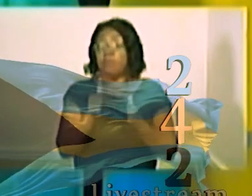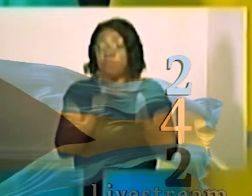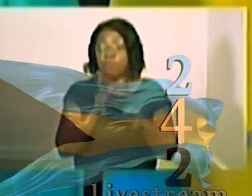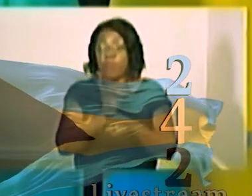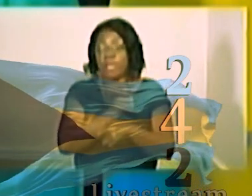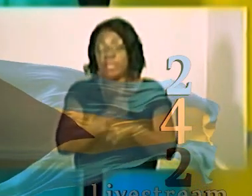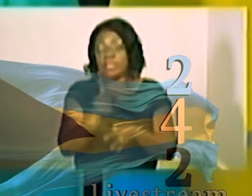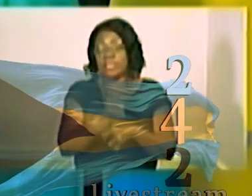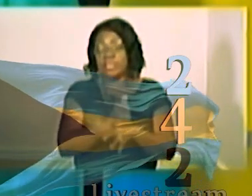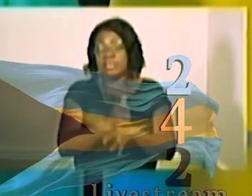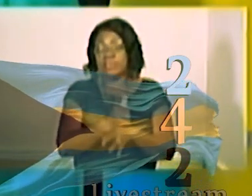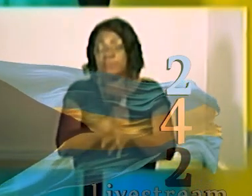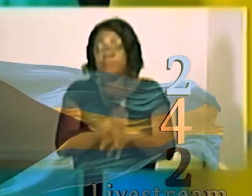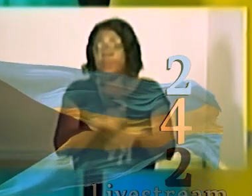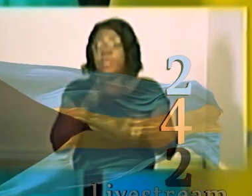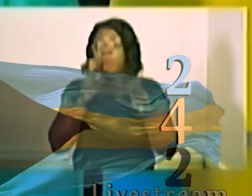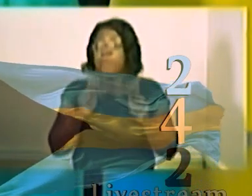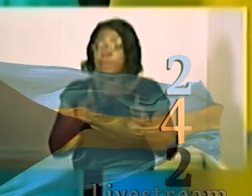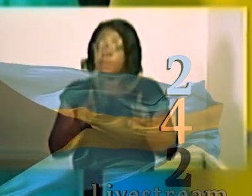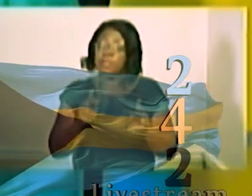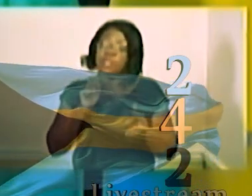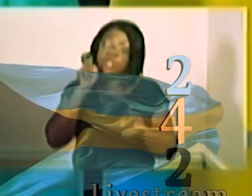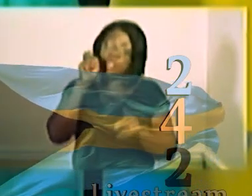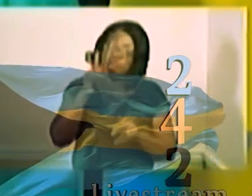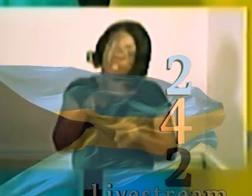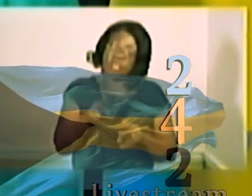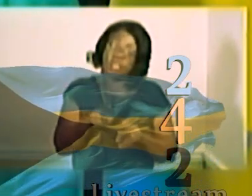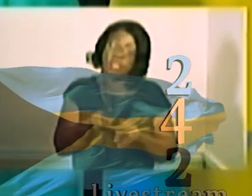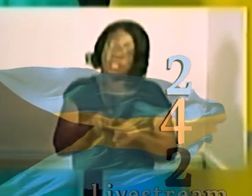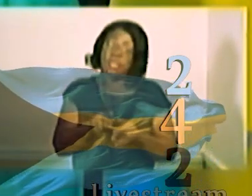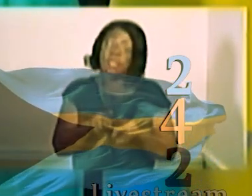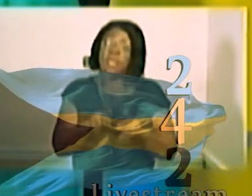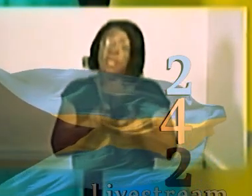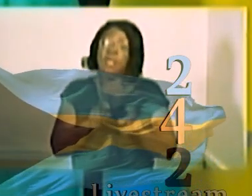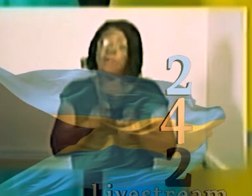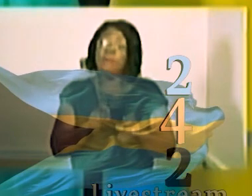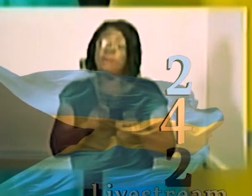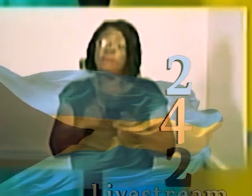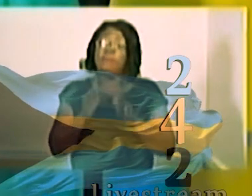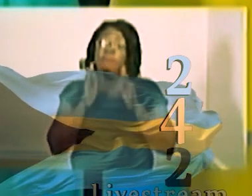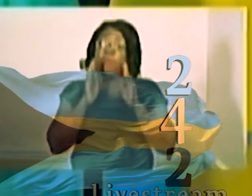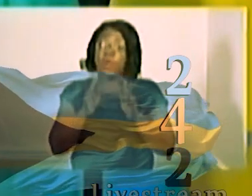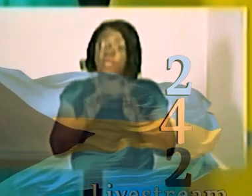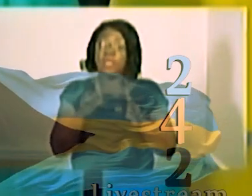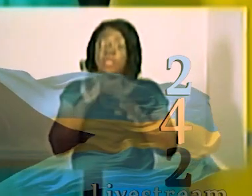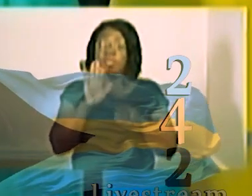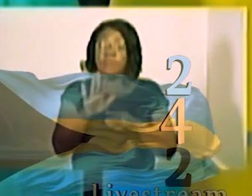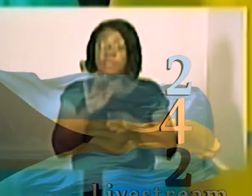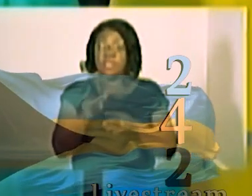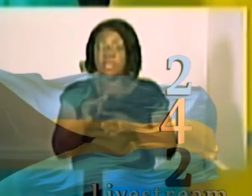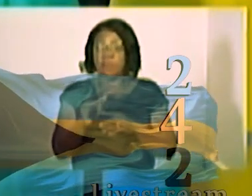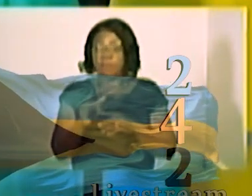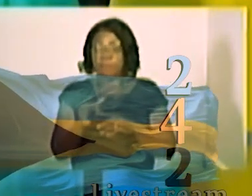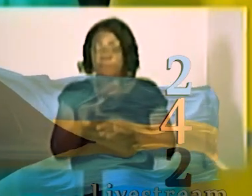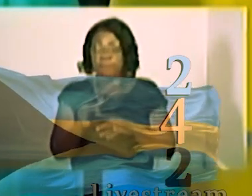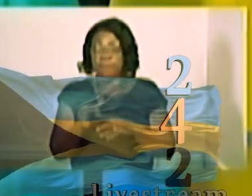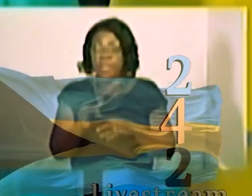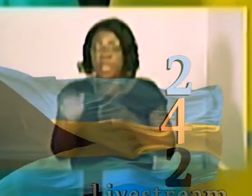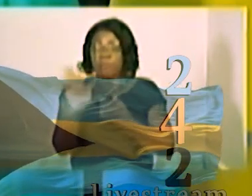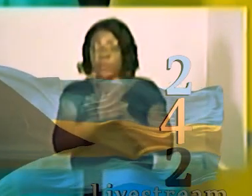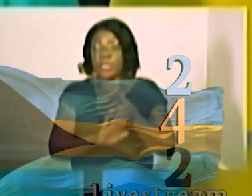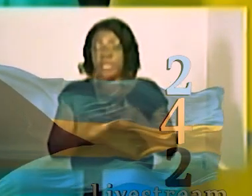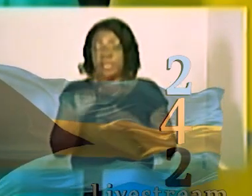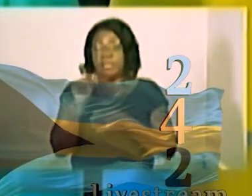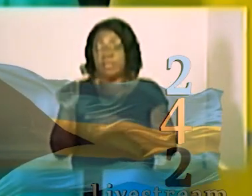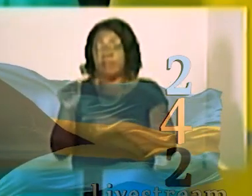see an increase in travel. People should monitor themselves for symptoms after travel, and we will have mechanisms in place whereby people can report